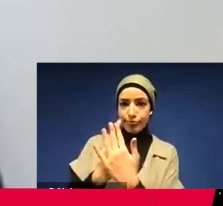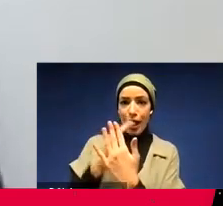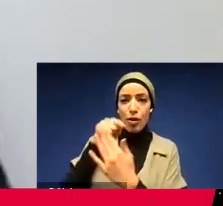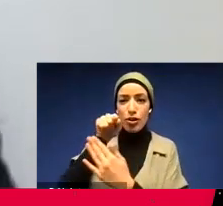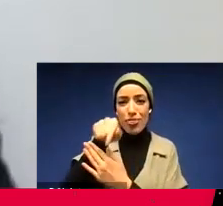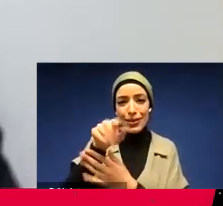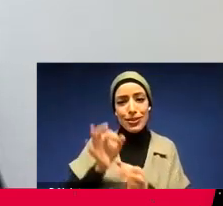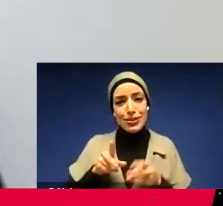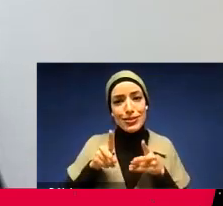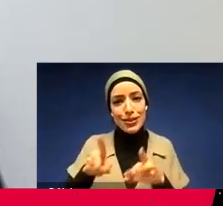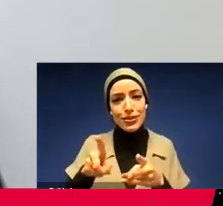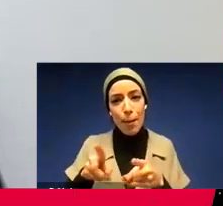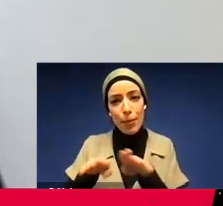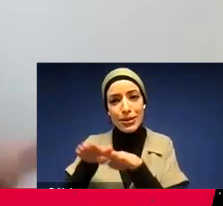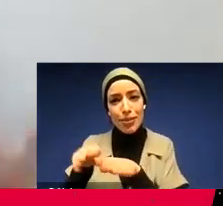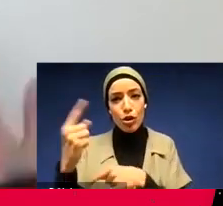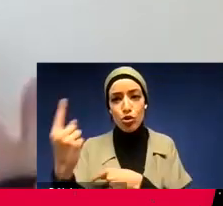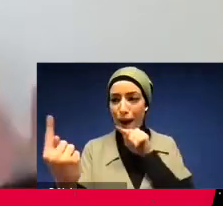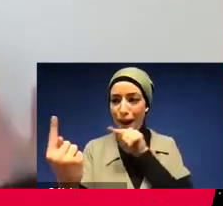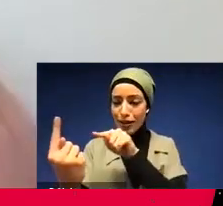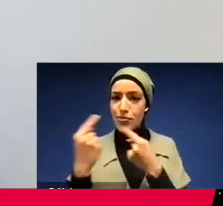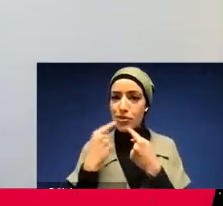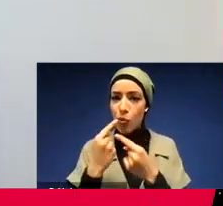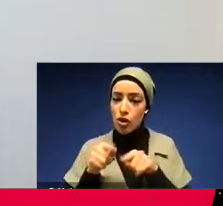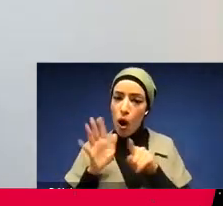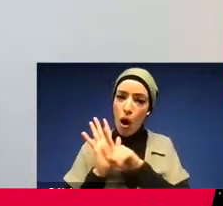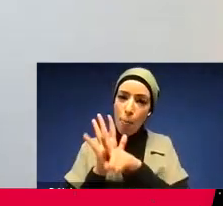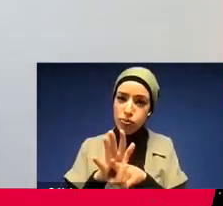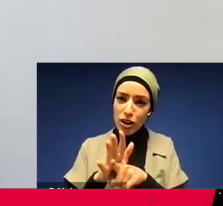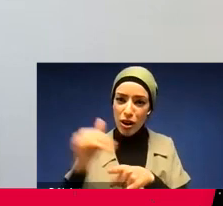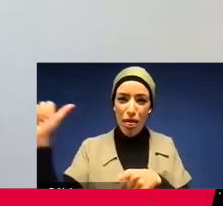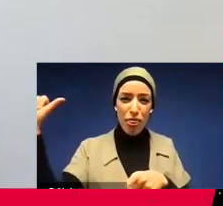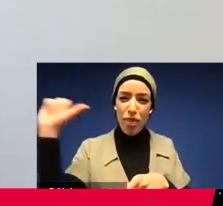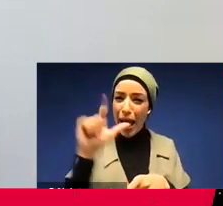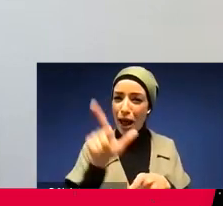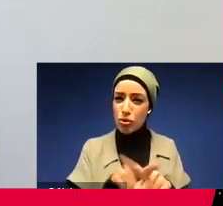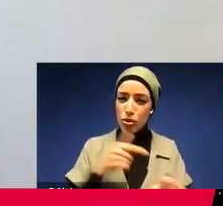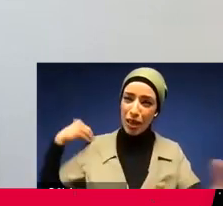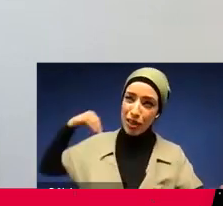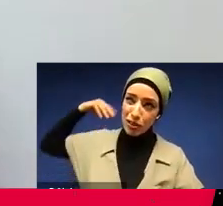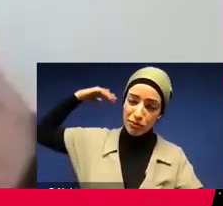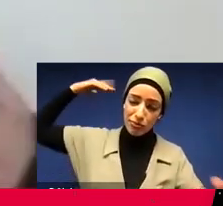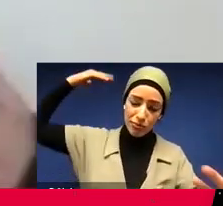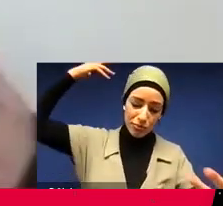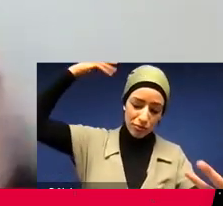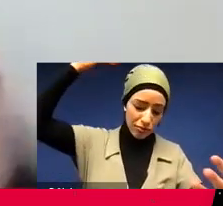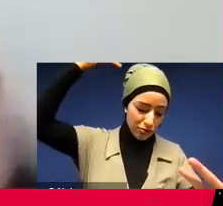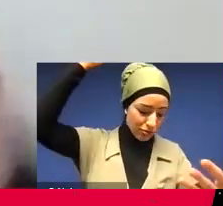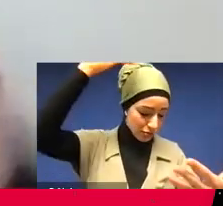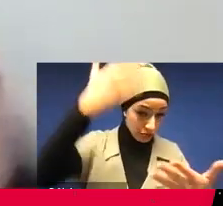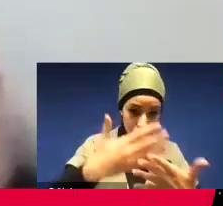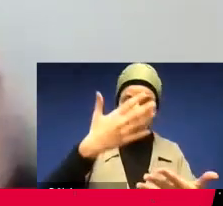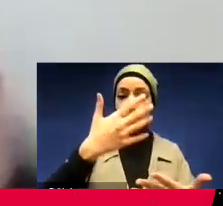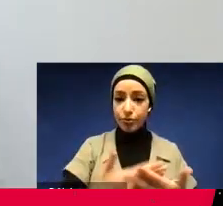saying, oppression is thousands of years old. It didn't begin now. And it's guided kind of